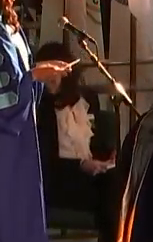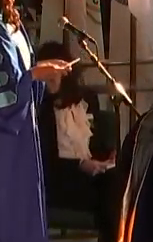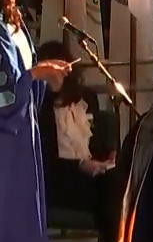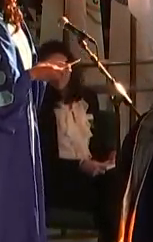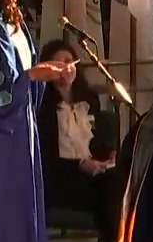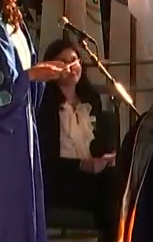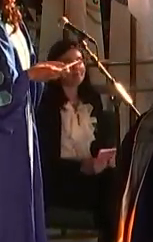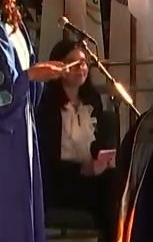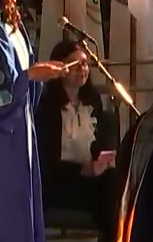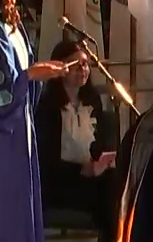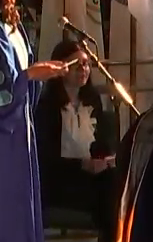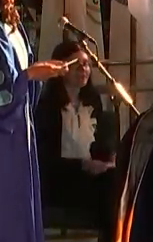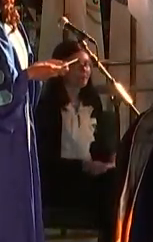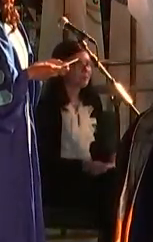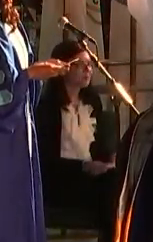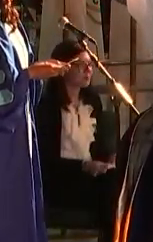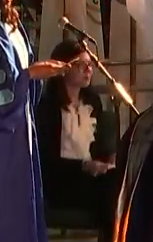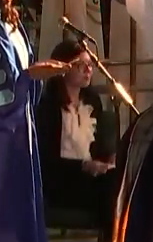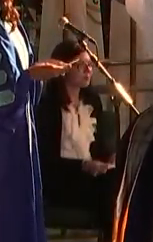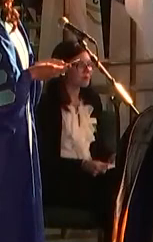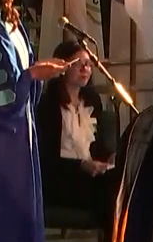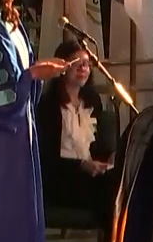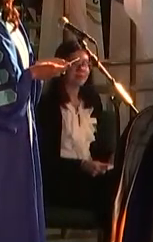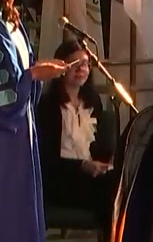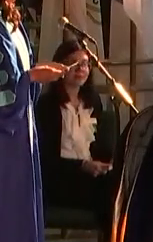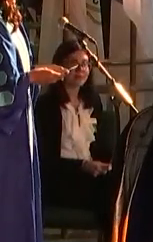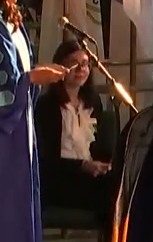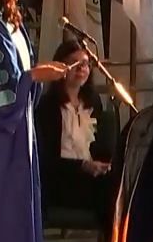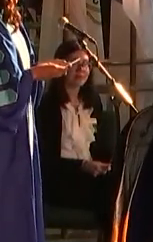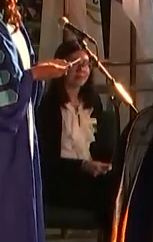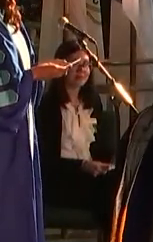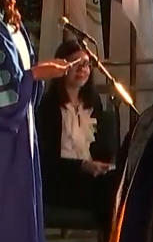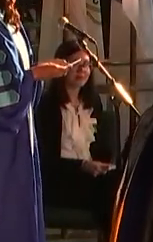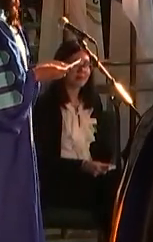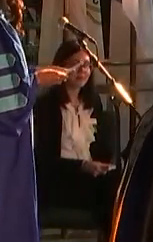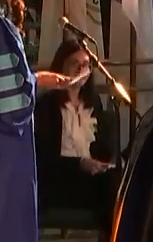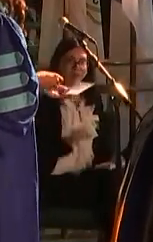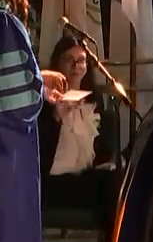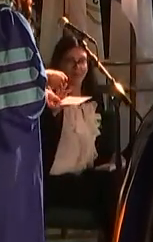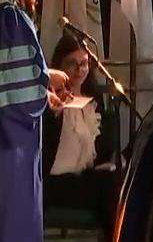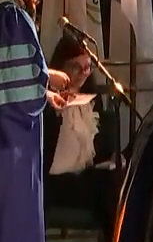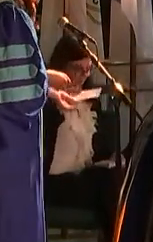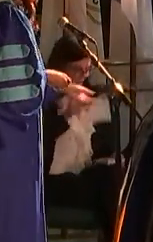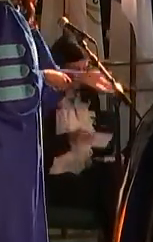Biz Morales Inoa Cuevas, magna cum laude.